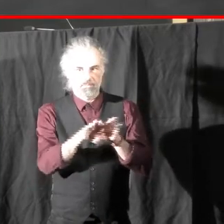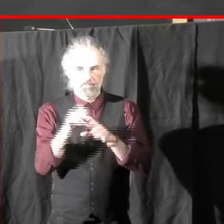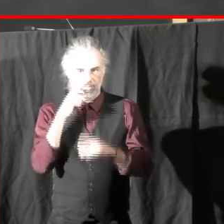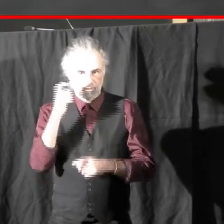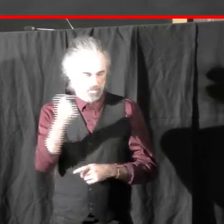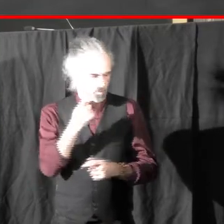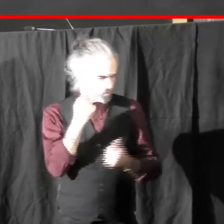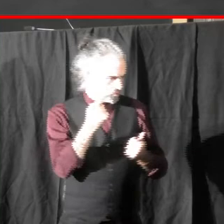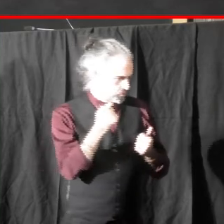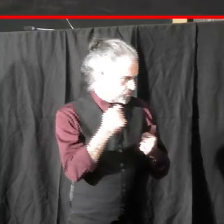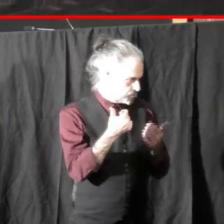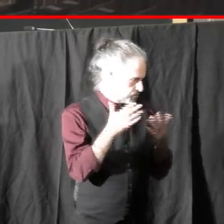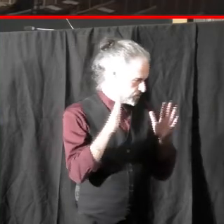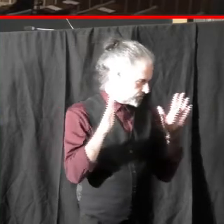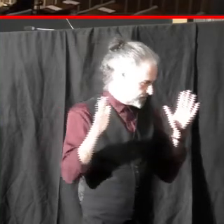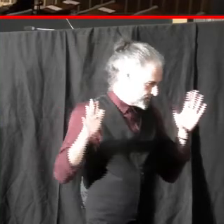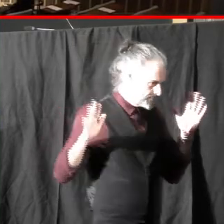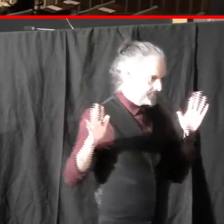soon.